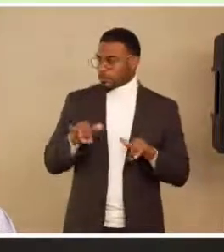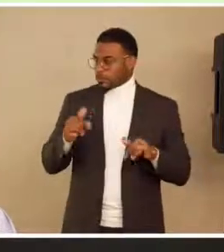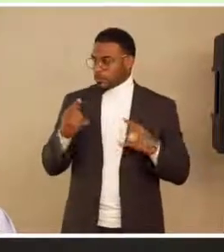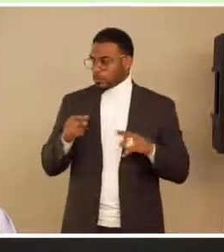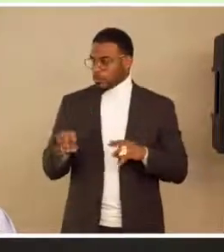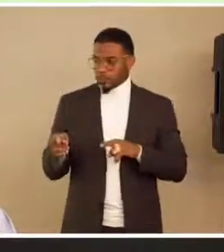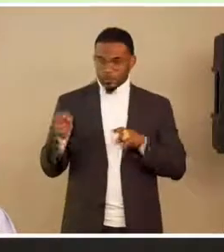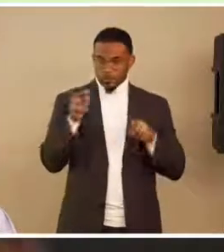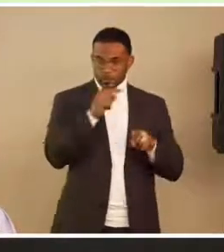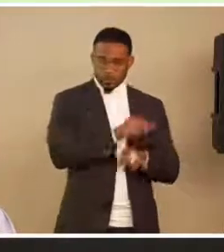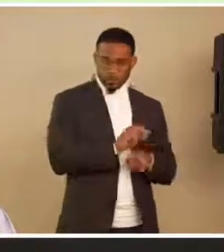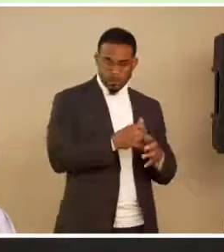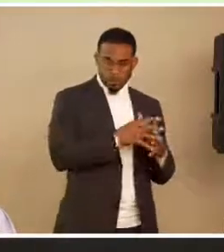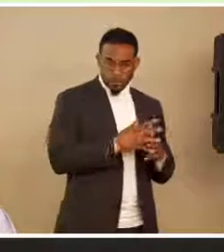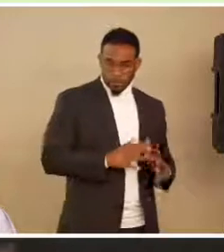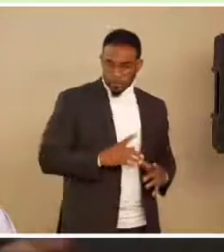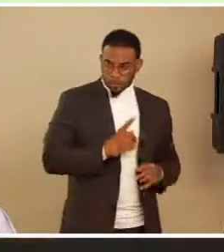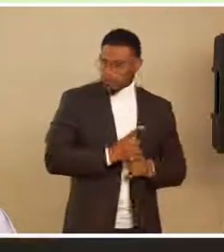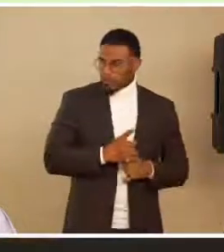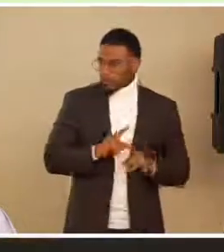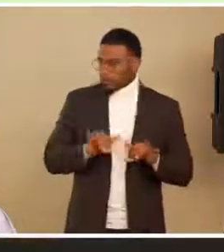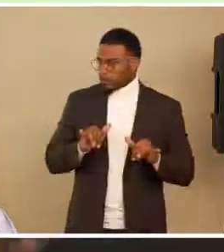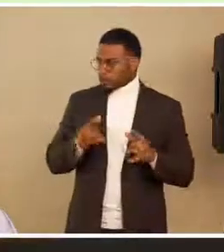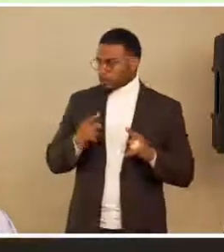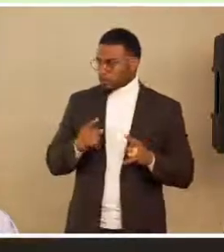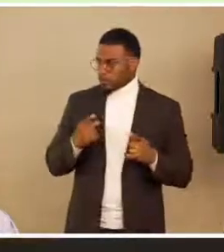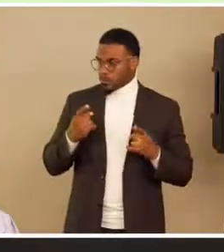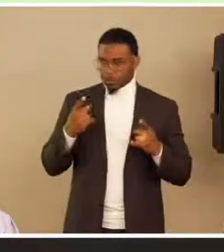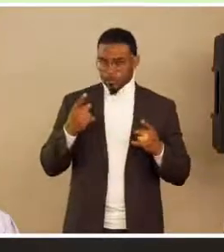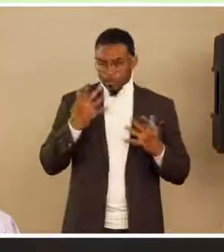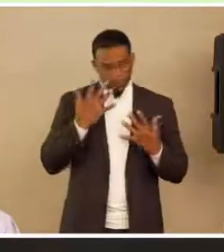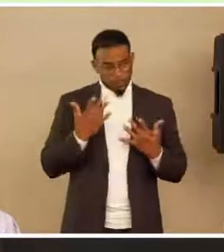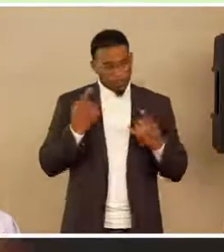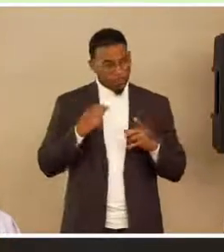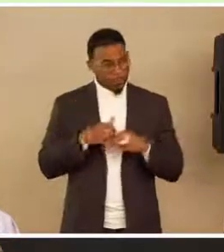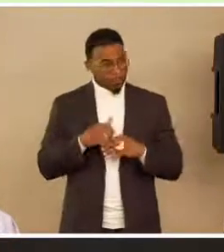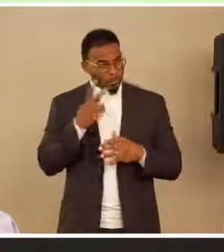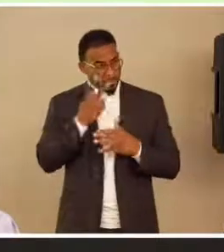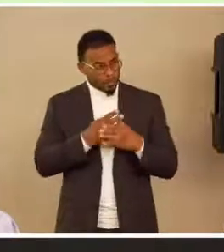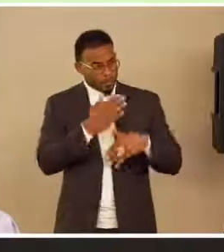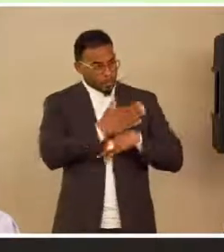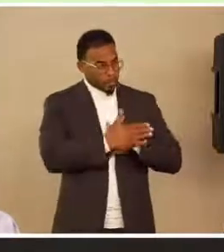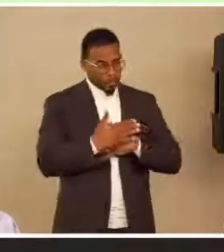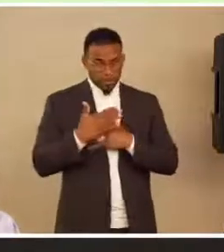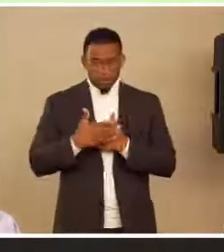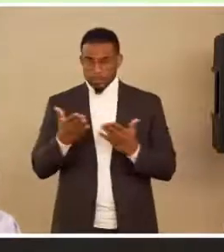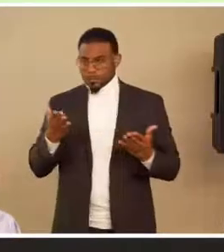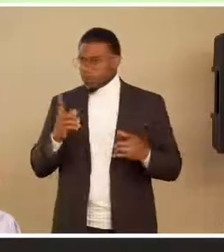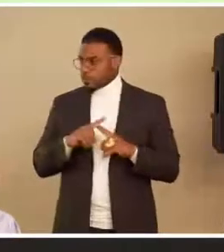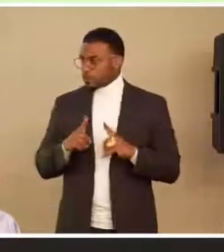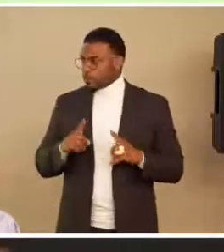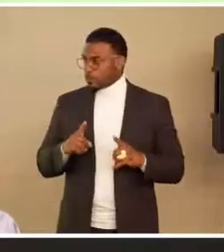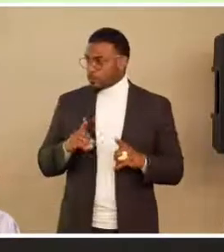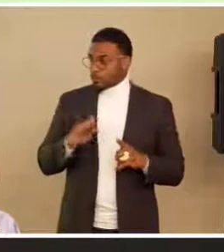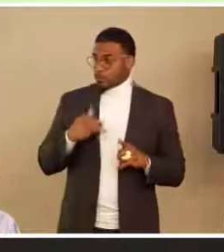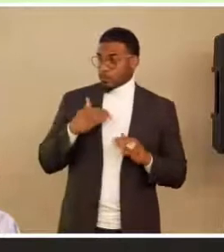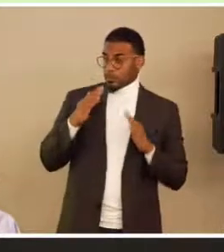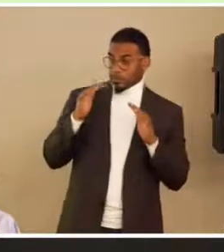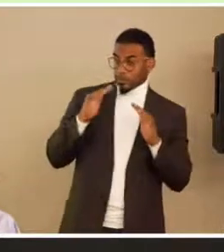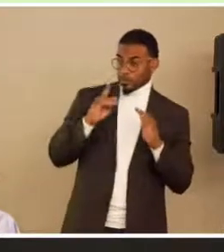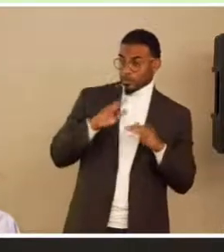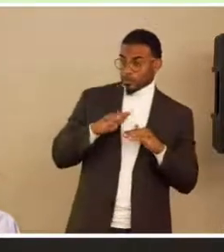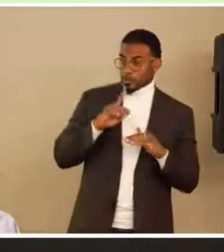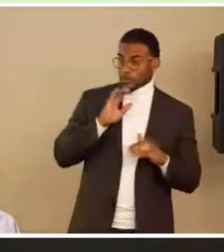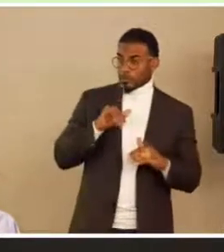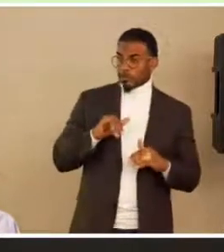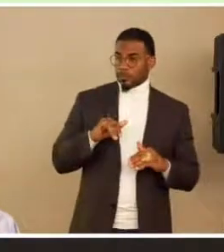thing was happening in America, right? And the same thing is still, unfortunately, happening in both countries. But my hope, at